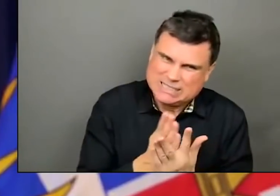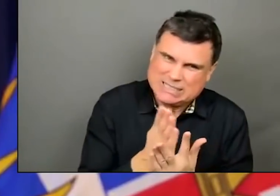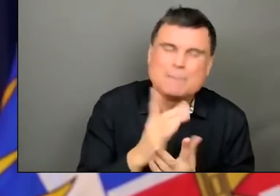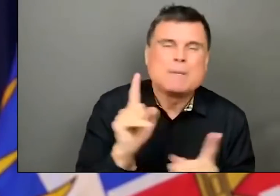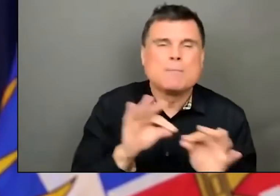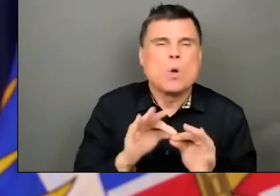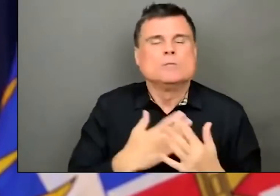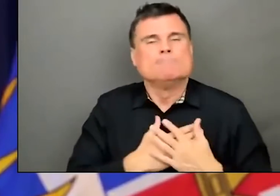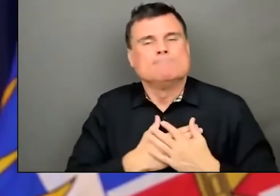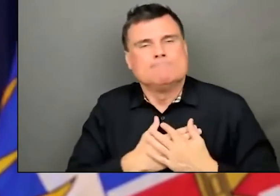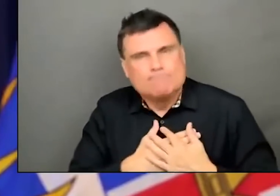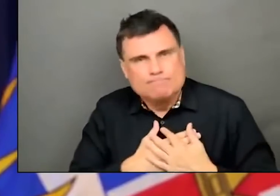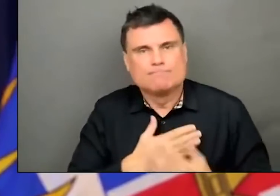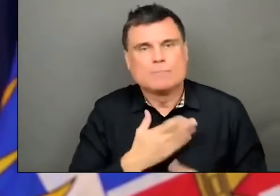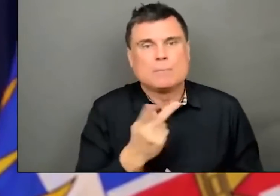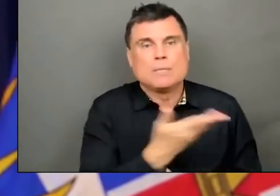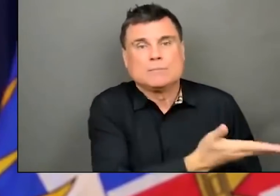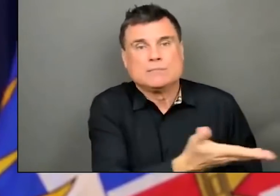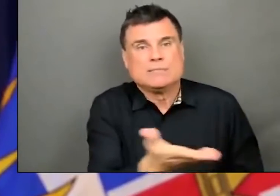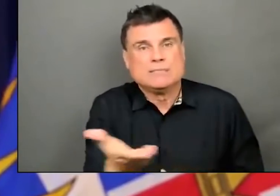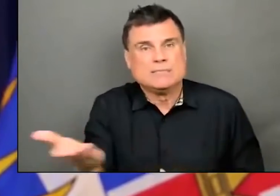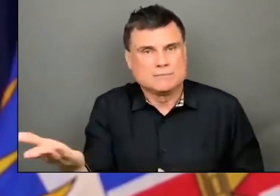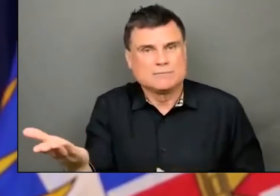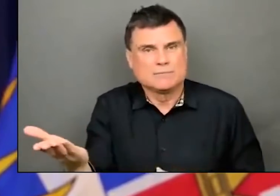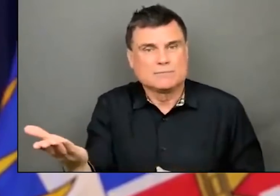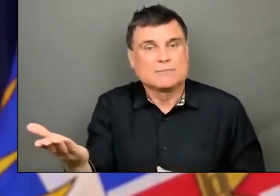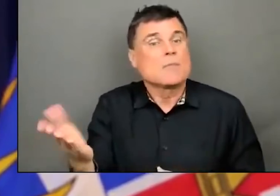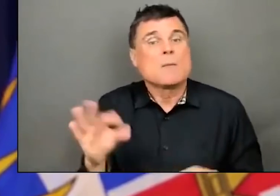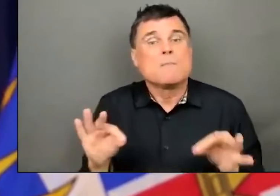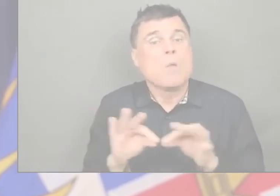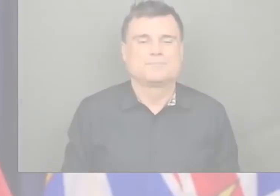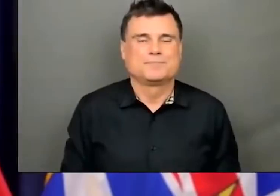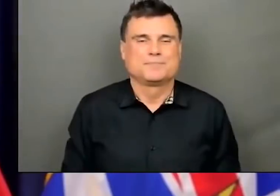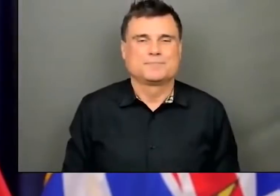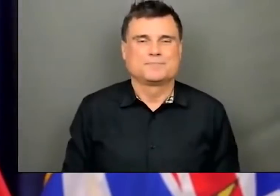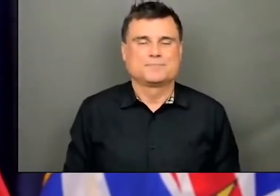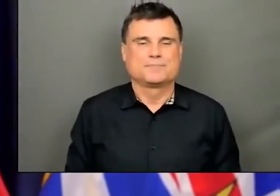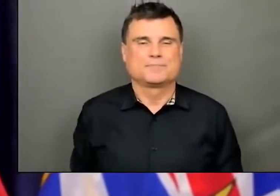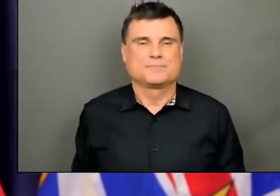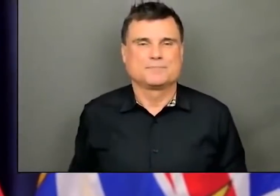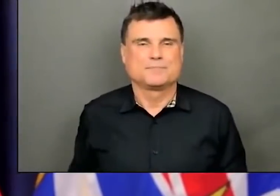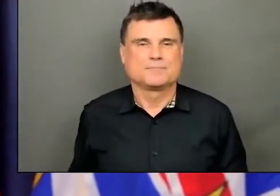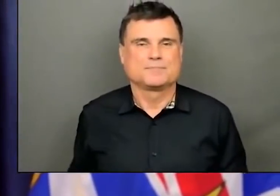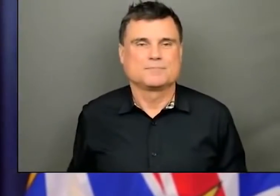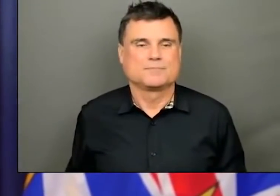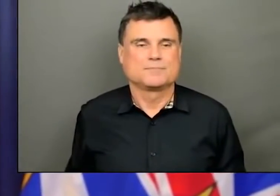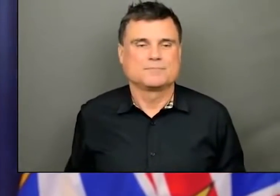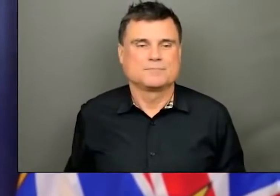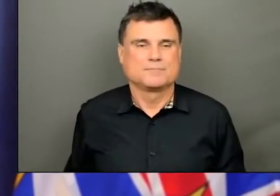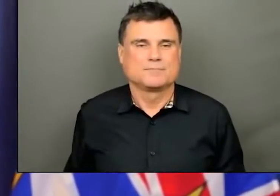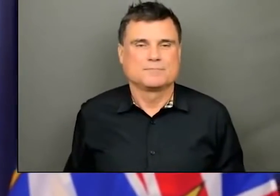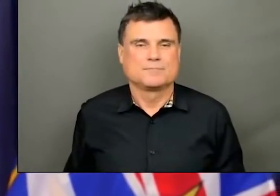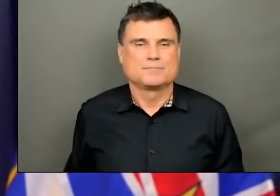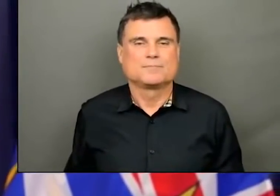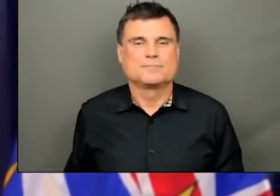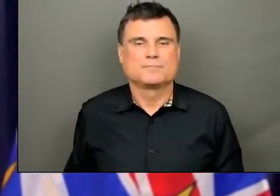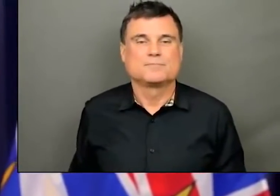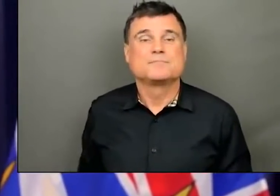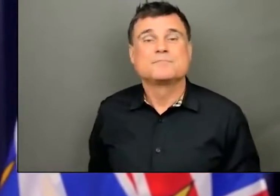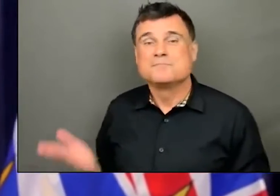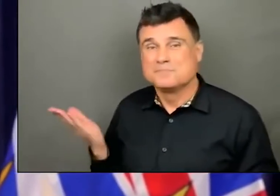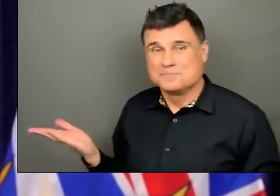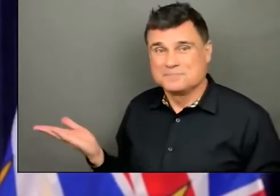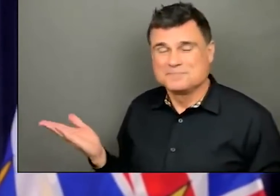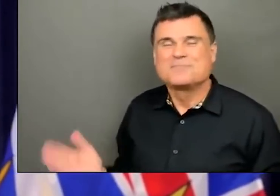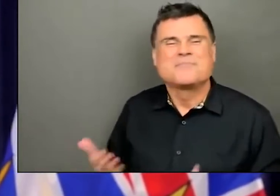being kind, being calm, and being safe. Thank you. Thank you, Dr. Henry. And in today's